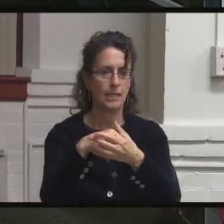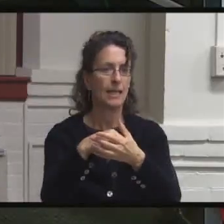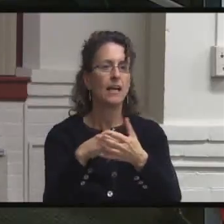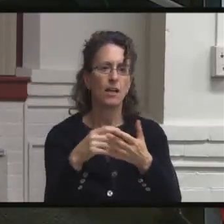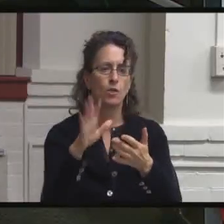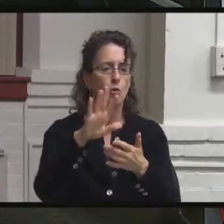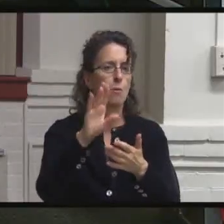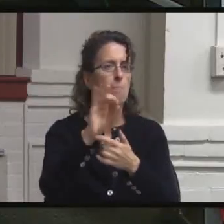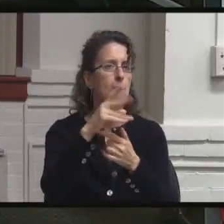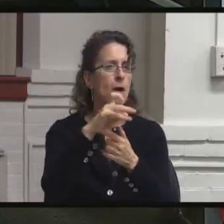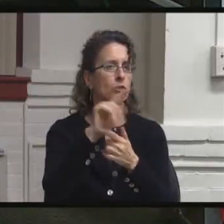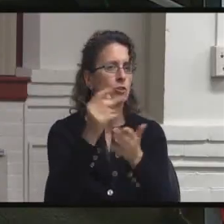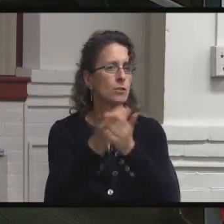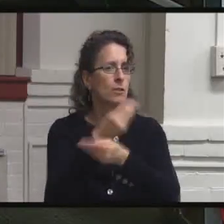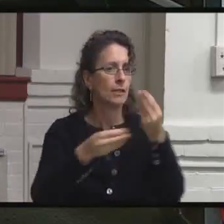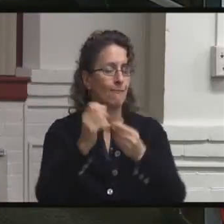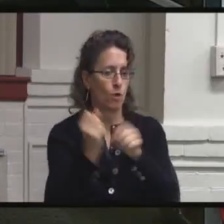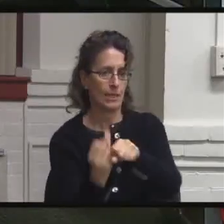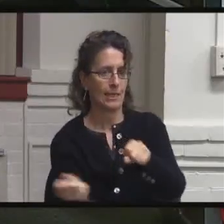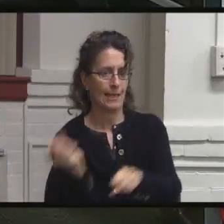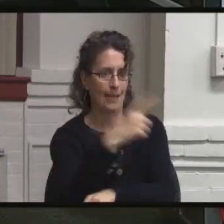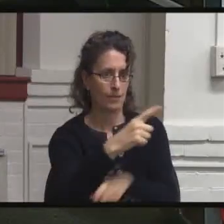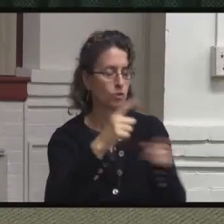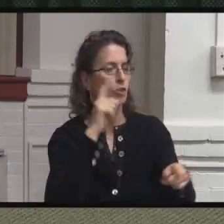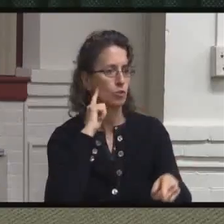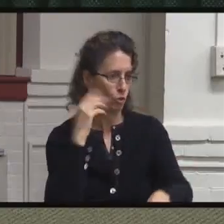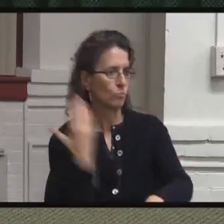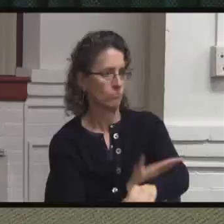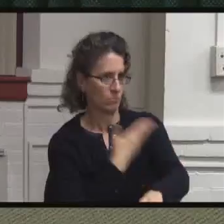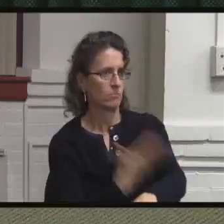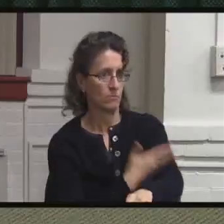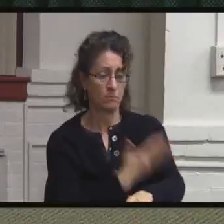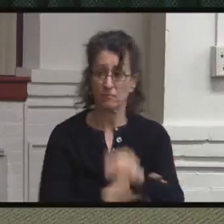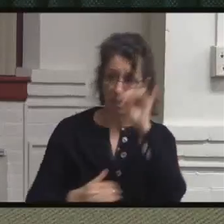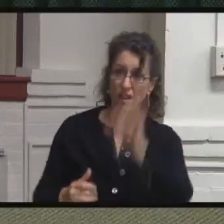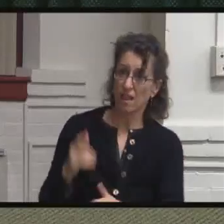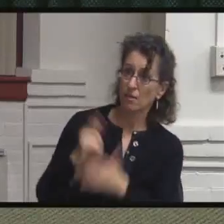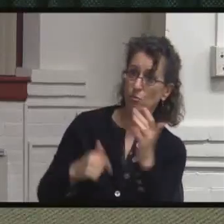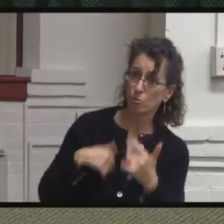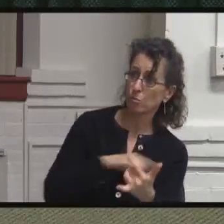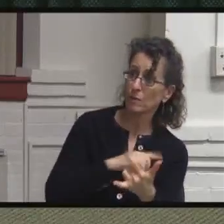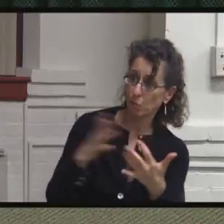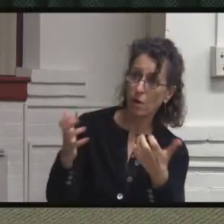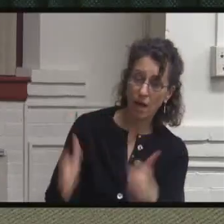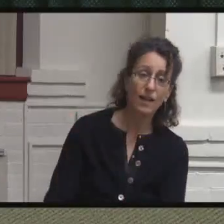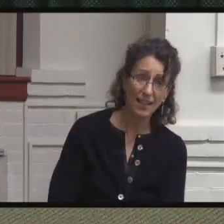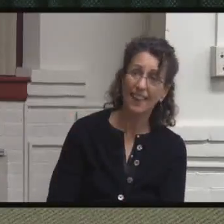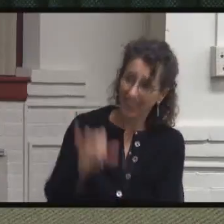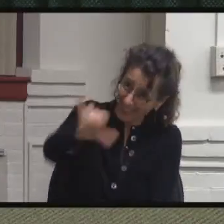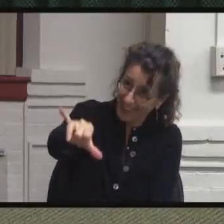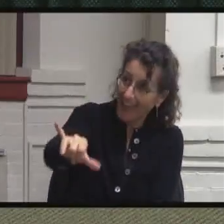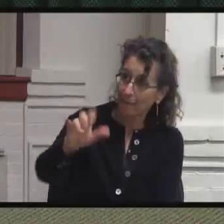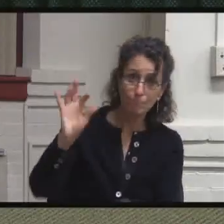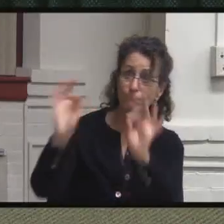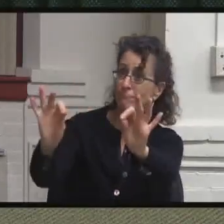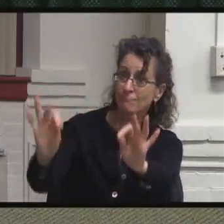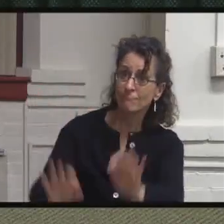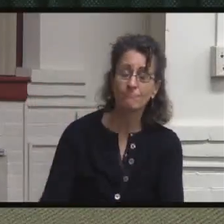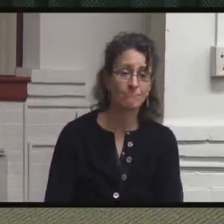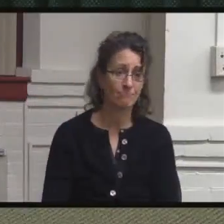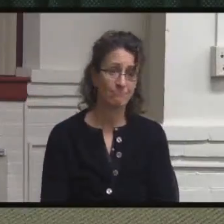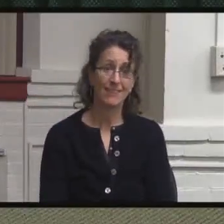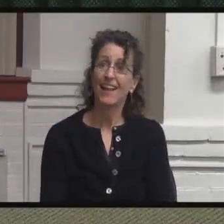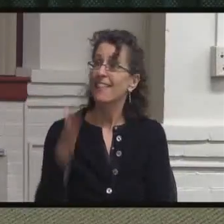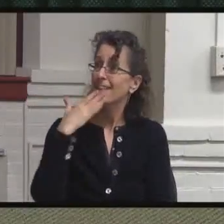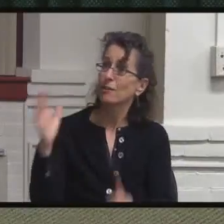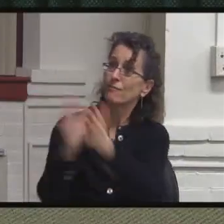work actually done. And that's what we asked to have done. Yeah, that's exactly what we wanted. That's exactly what we were looking for. Yep. So